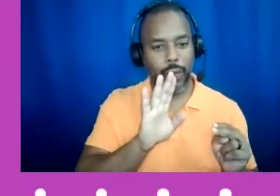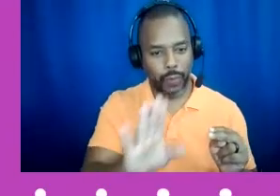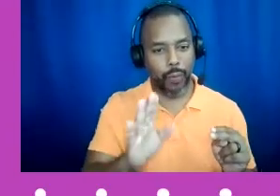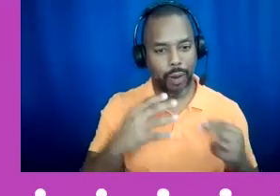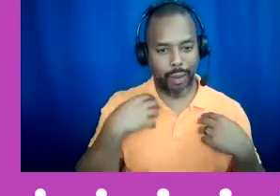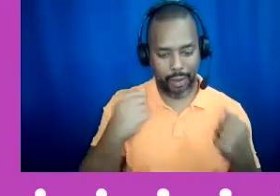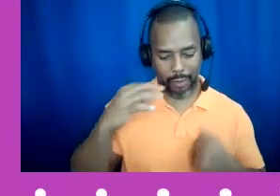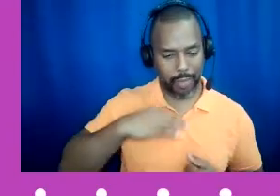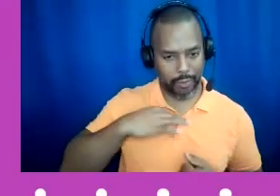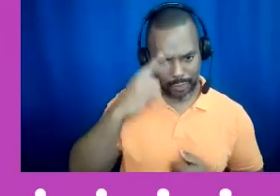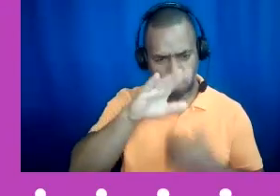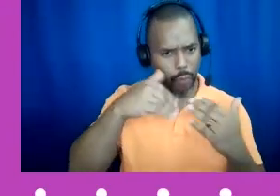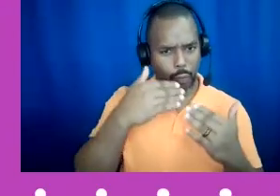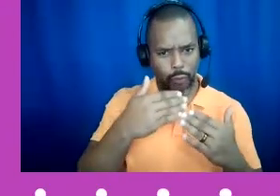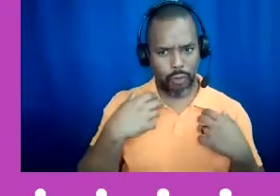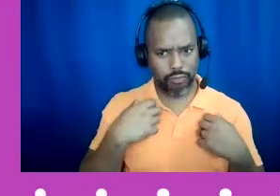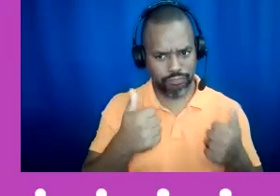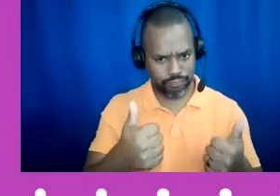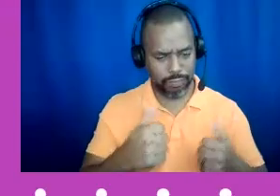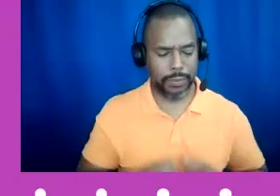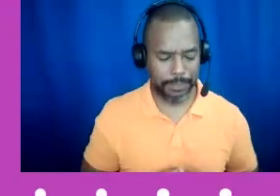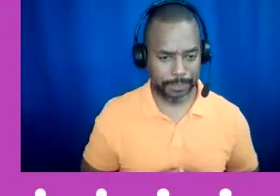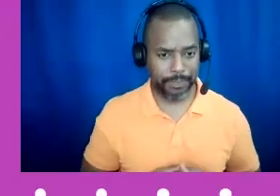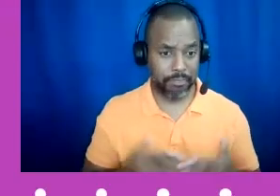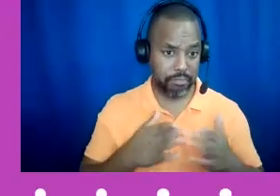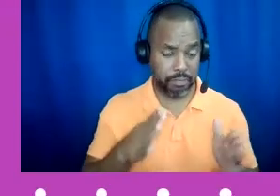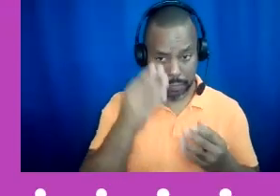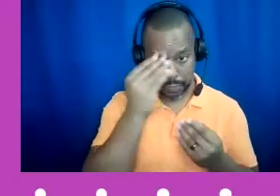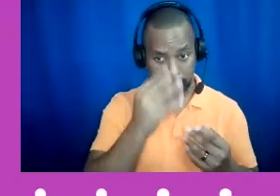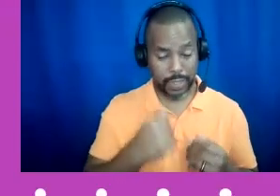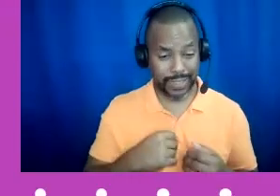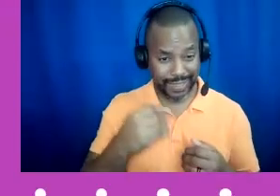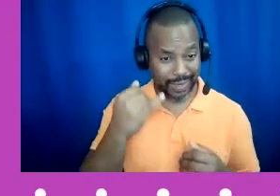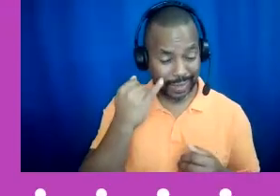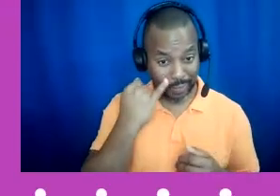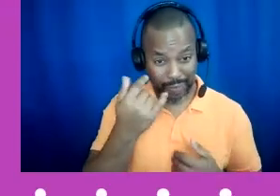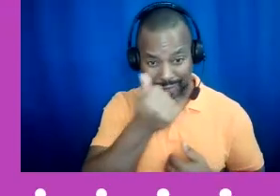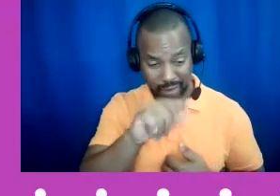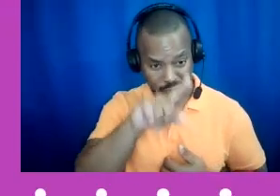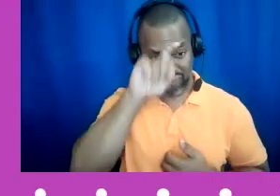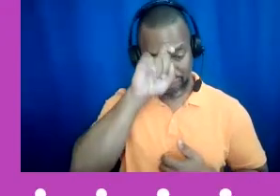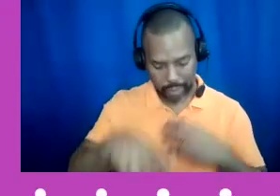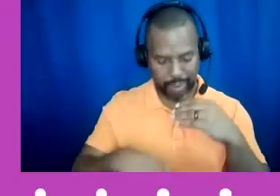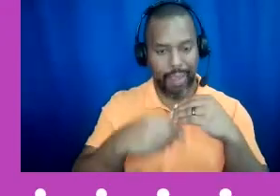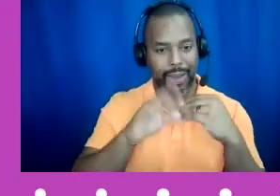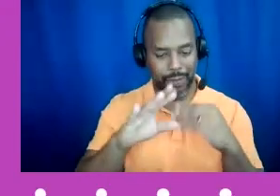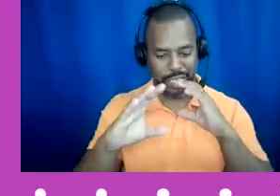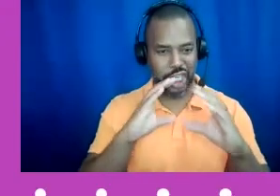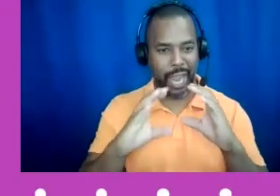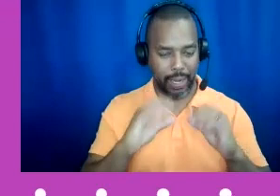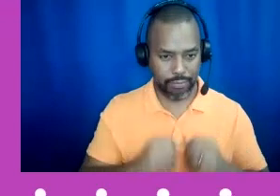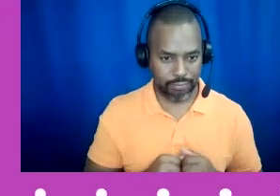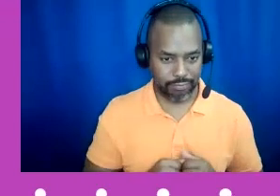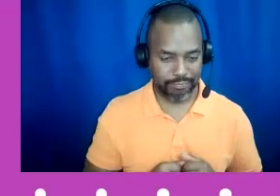well-being. Some general information. Feel free to add your questions to the chat at any point in time throughout the